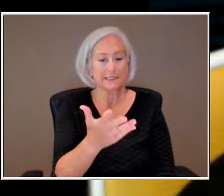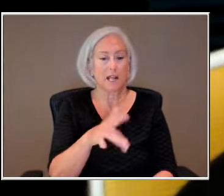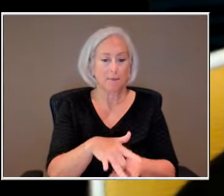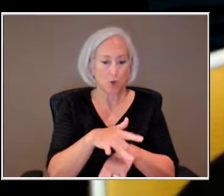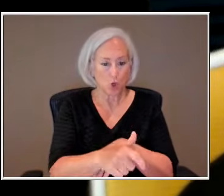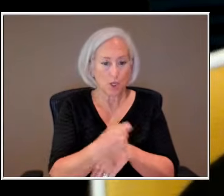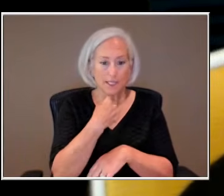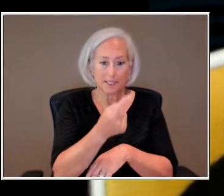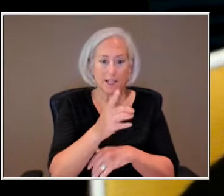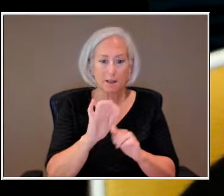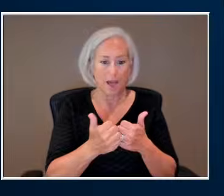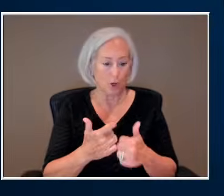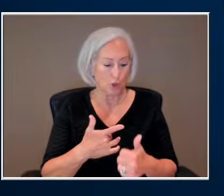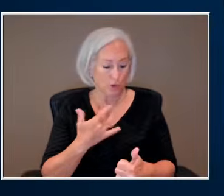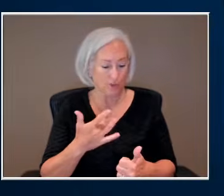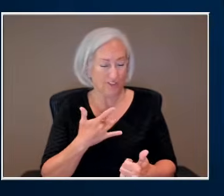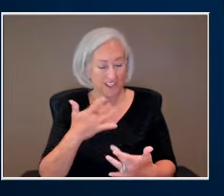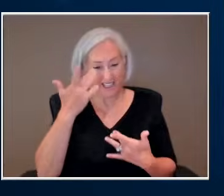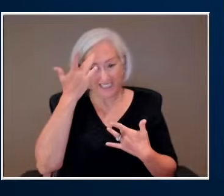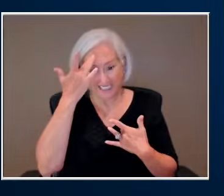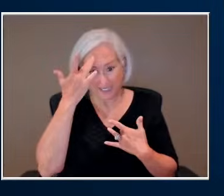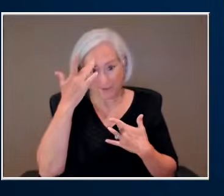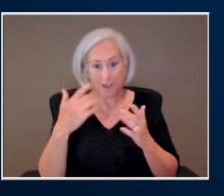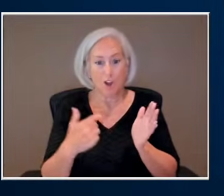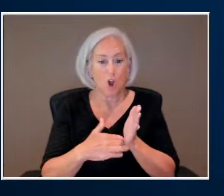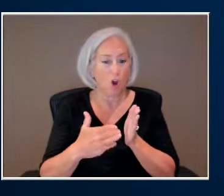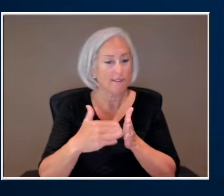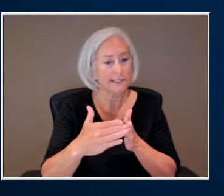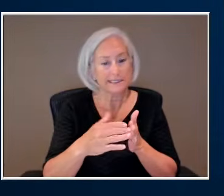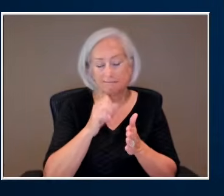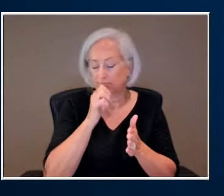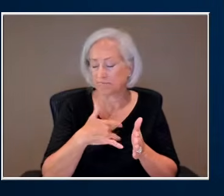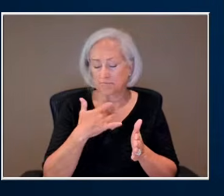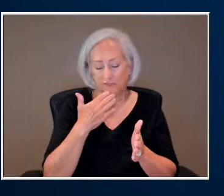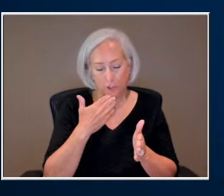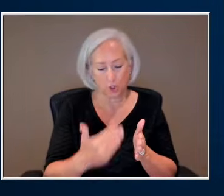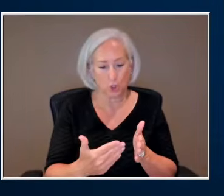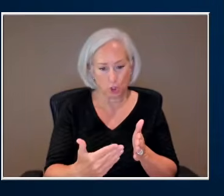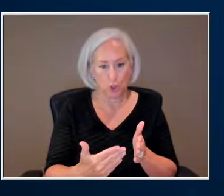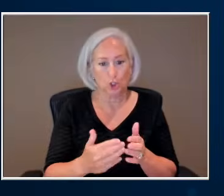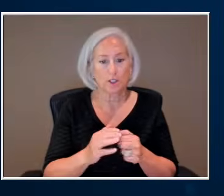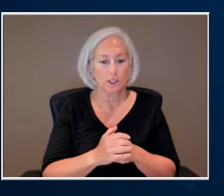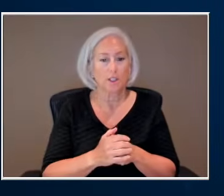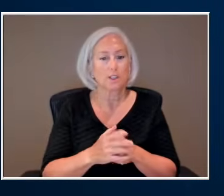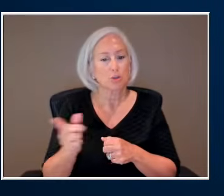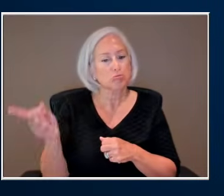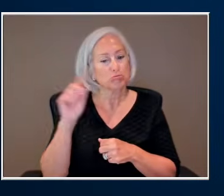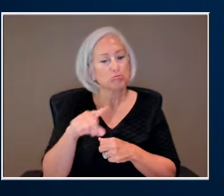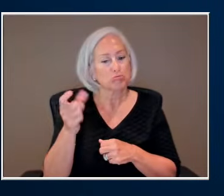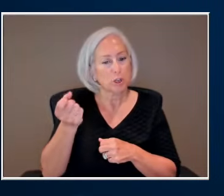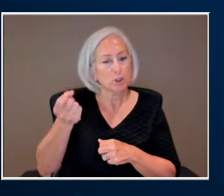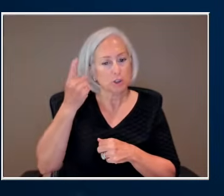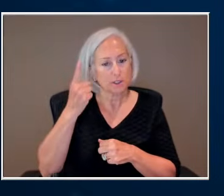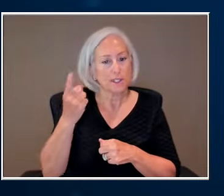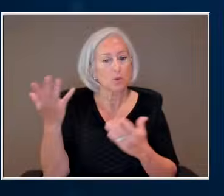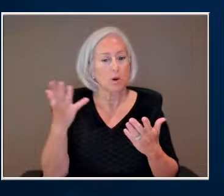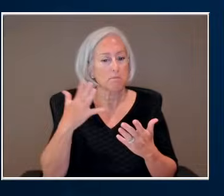feeling. A lot of times I really wasn't feeling too good, and so they were understanding what my body was